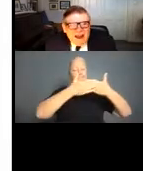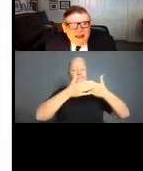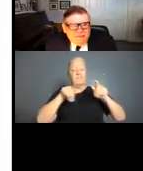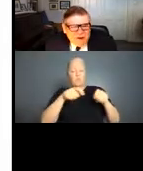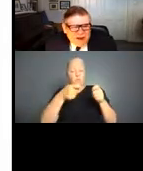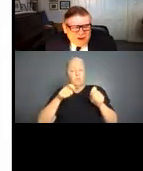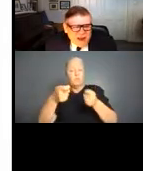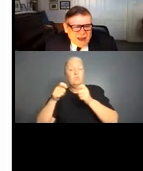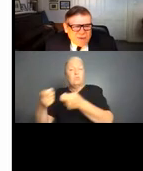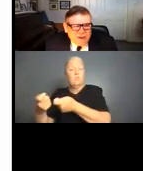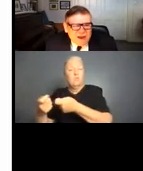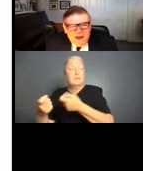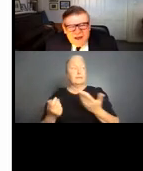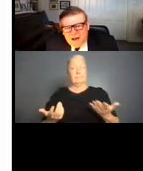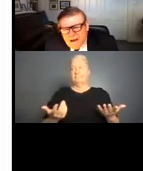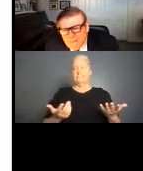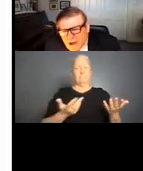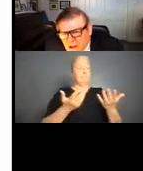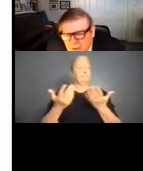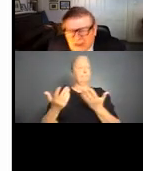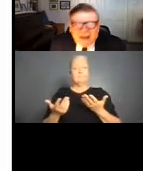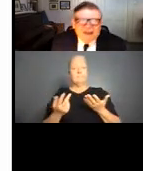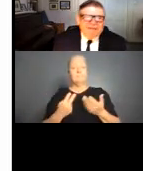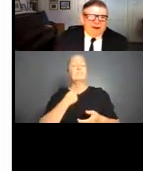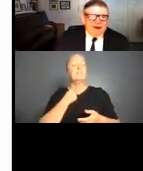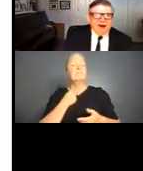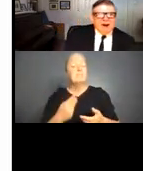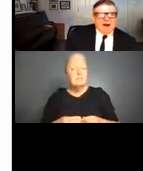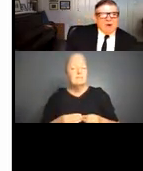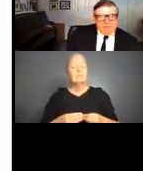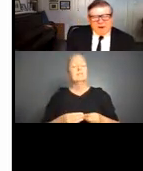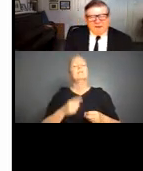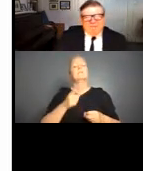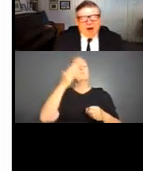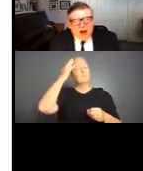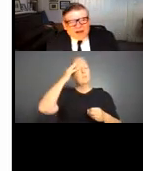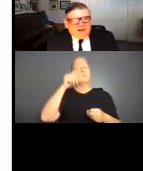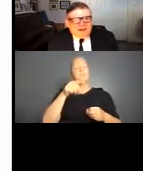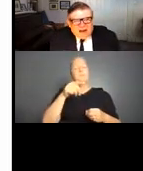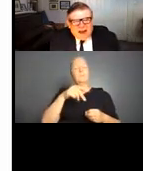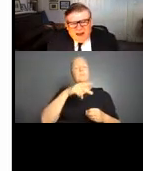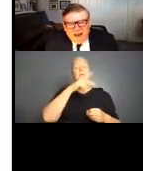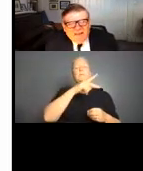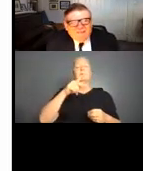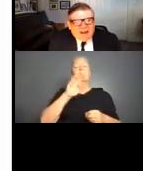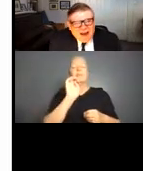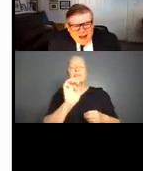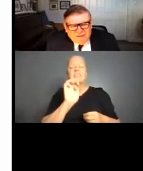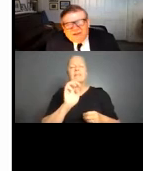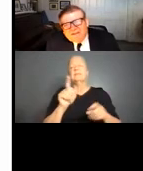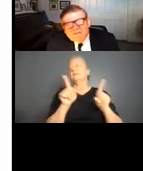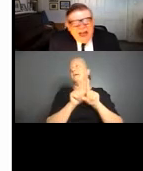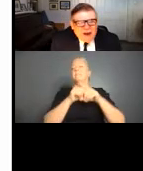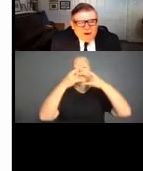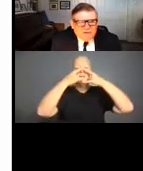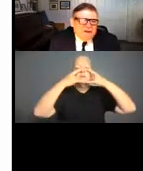very influential here was personal protective equipment, masks,